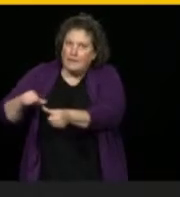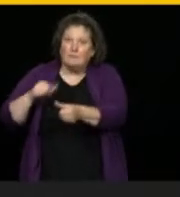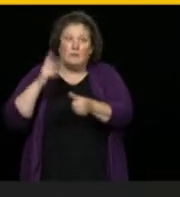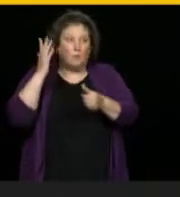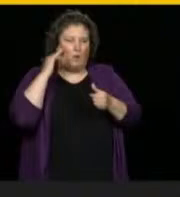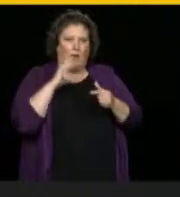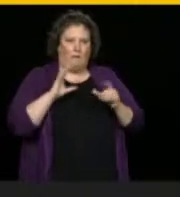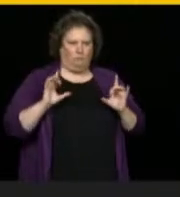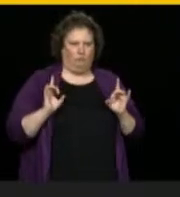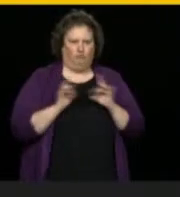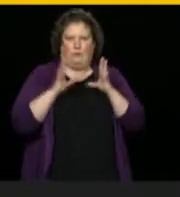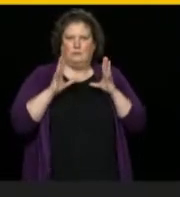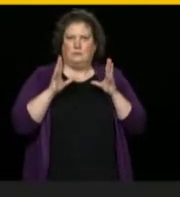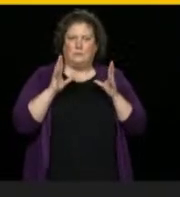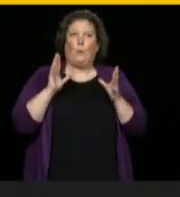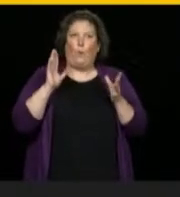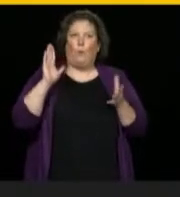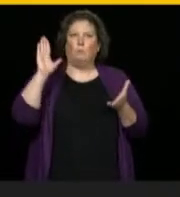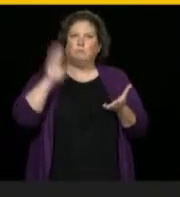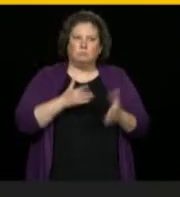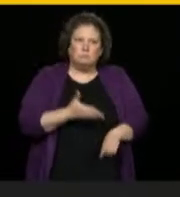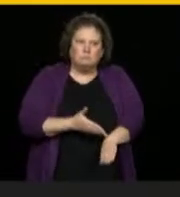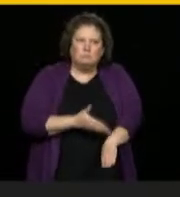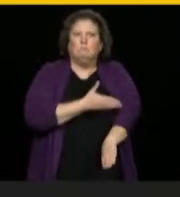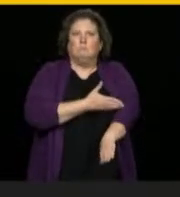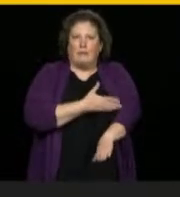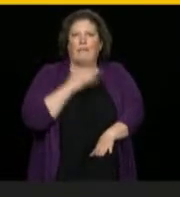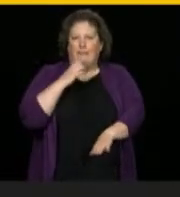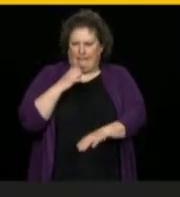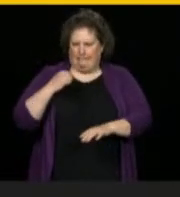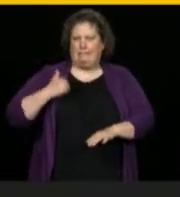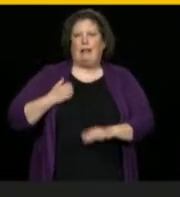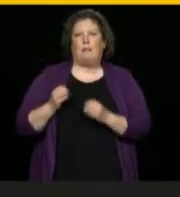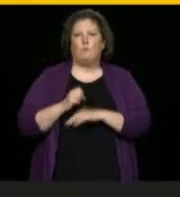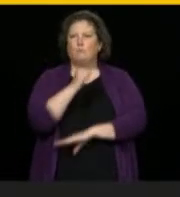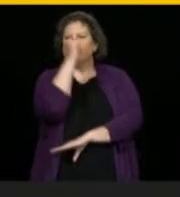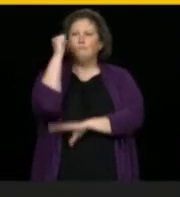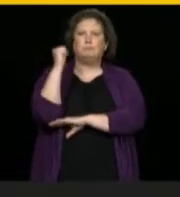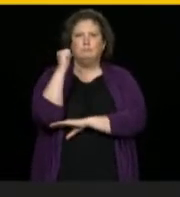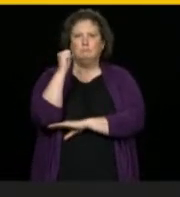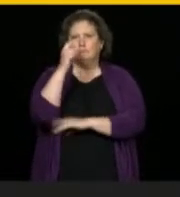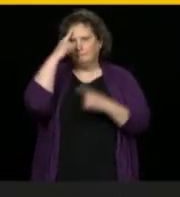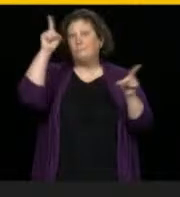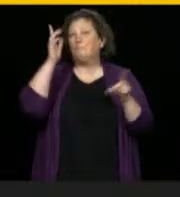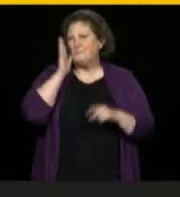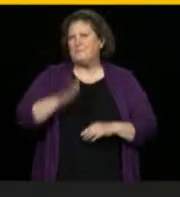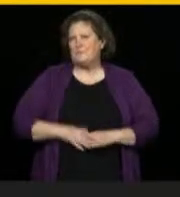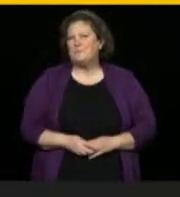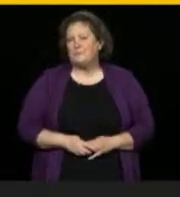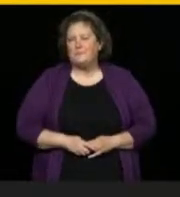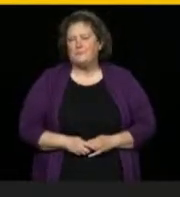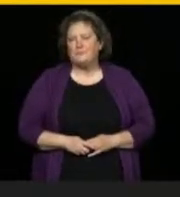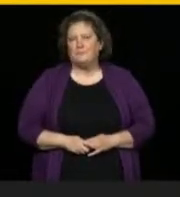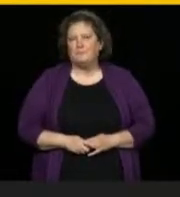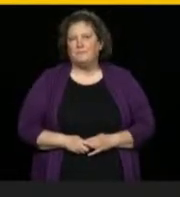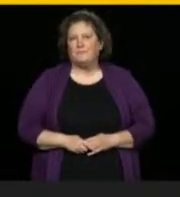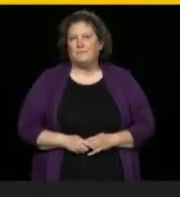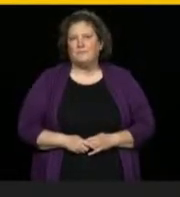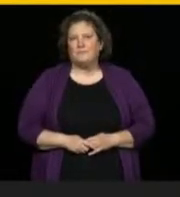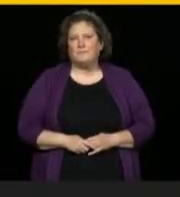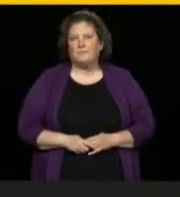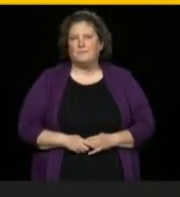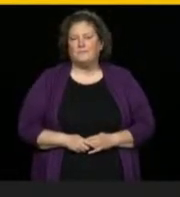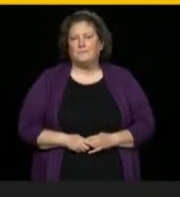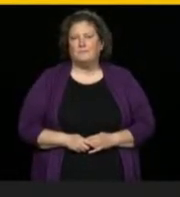more resilient Canada. Today, Canada has one of the most ambitious and comprehensive